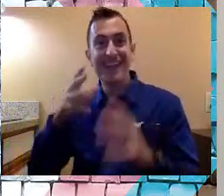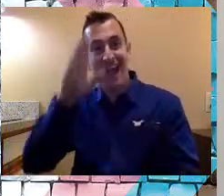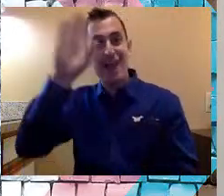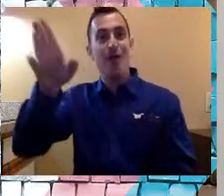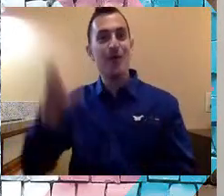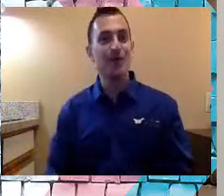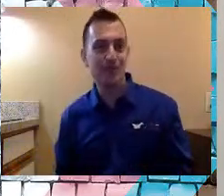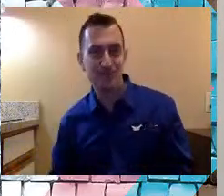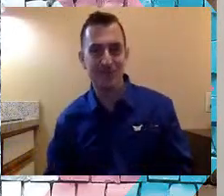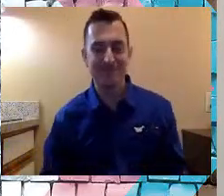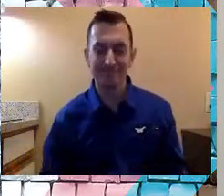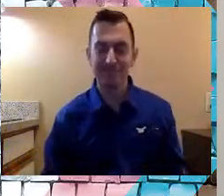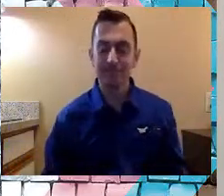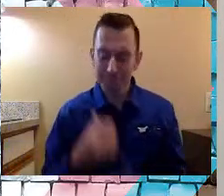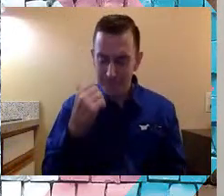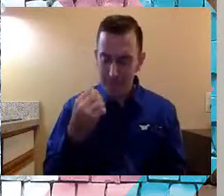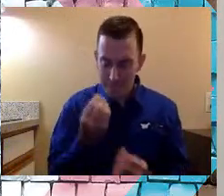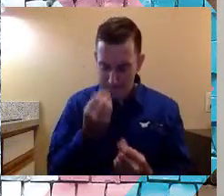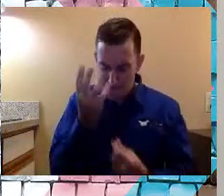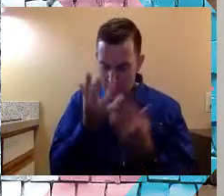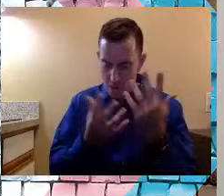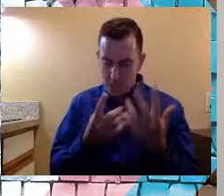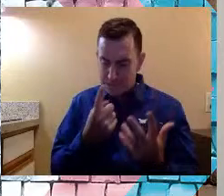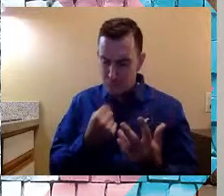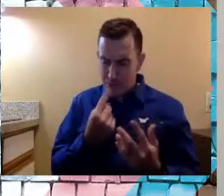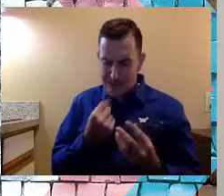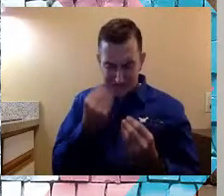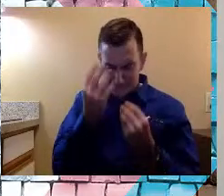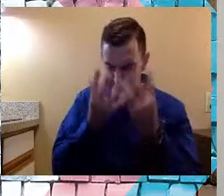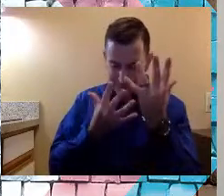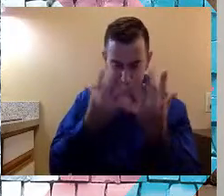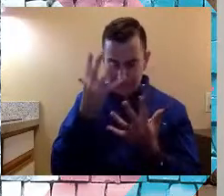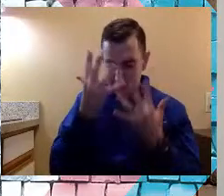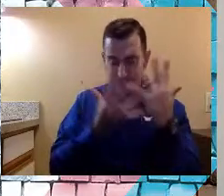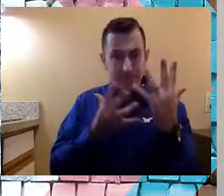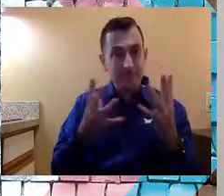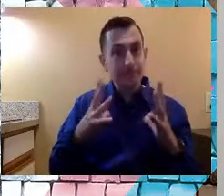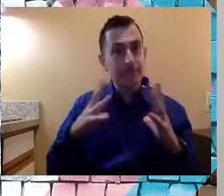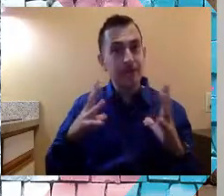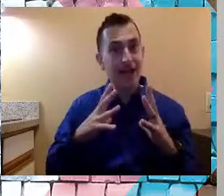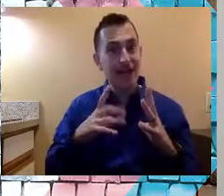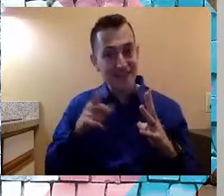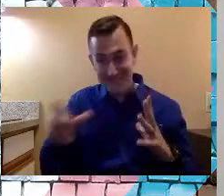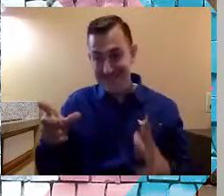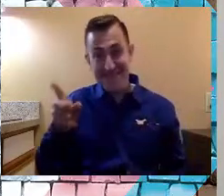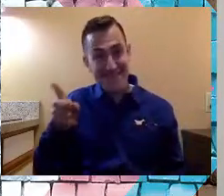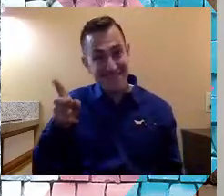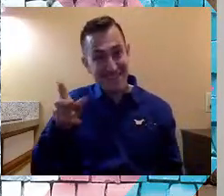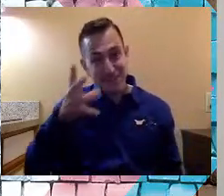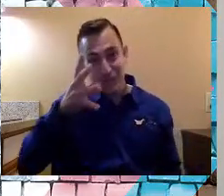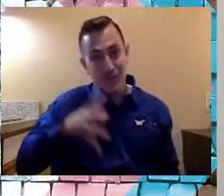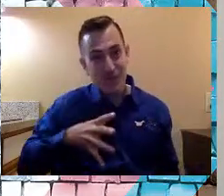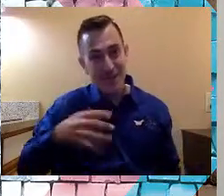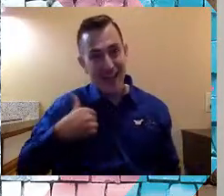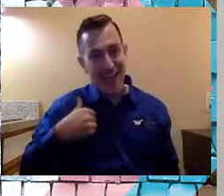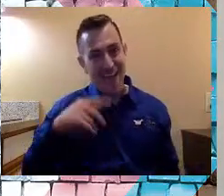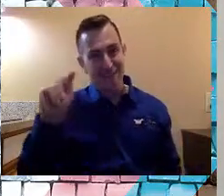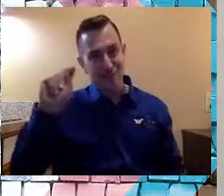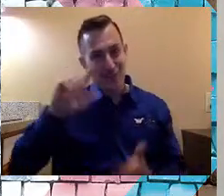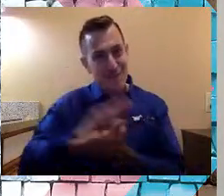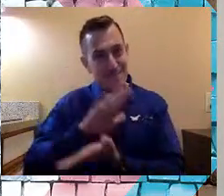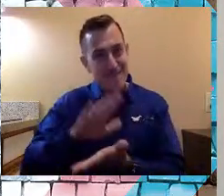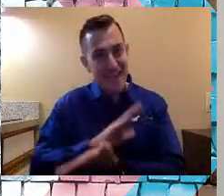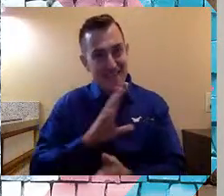be embarrassed. Uh-oh, this lady has toilet paper stuck to her